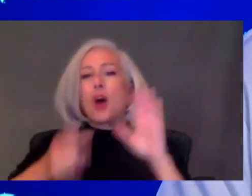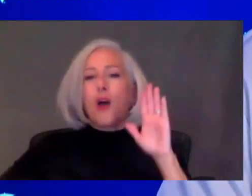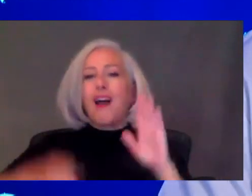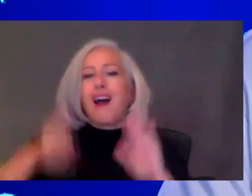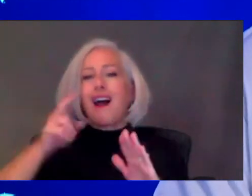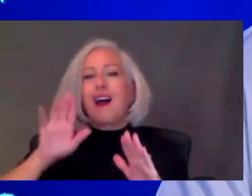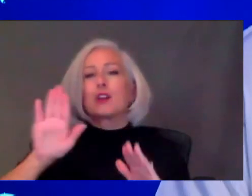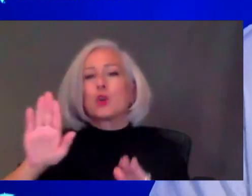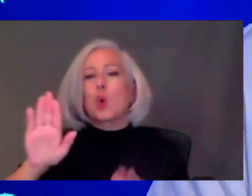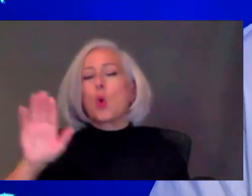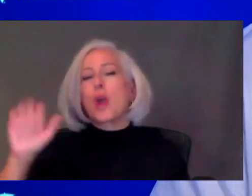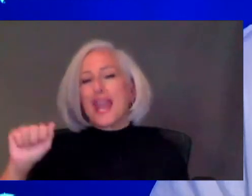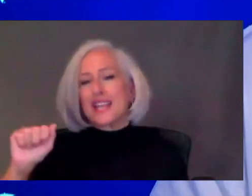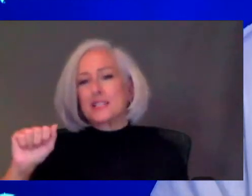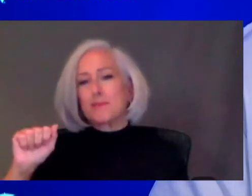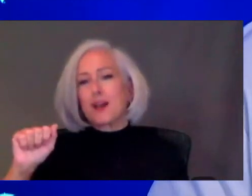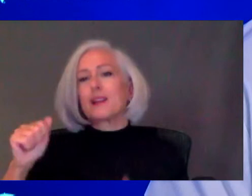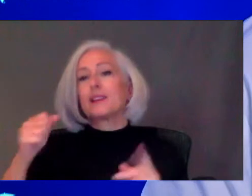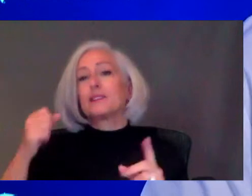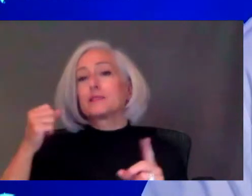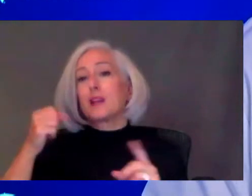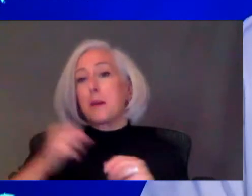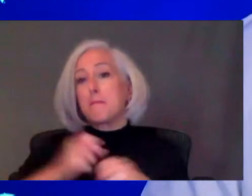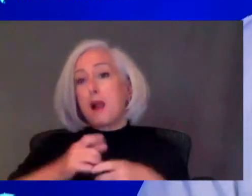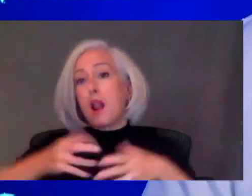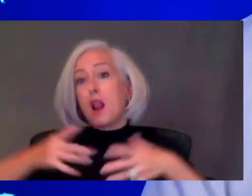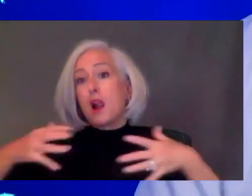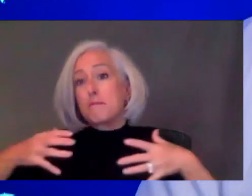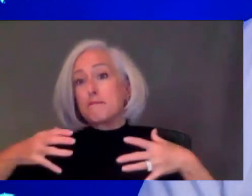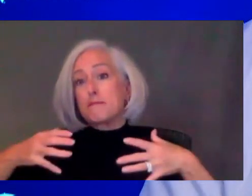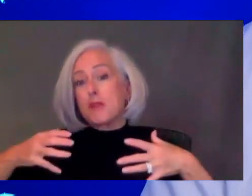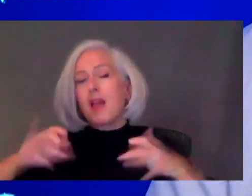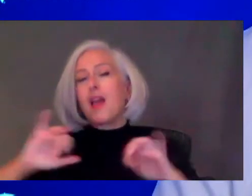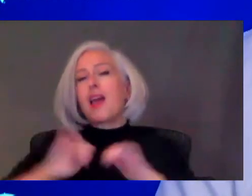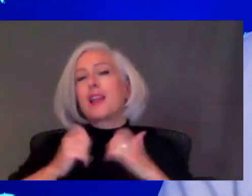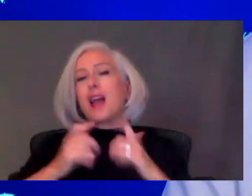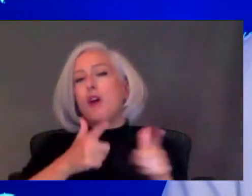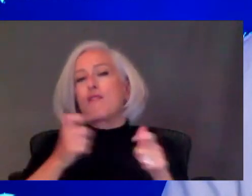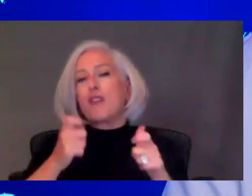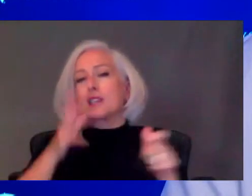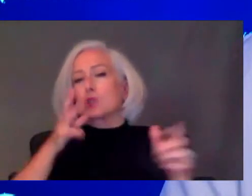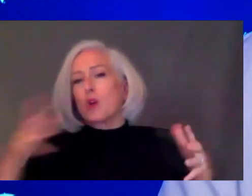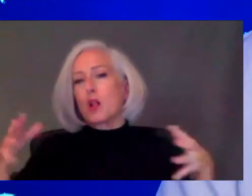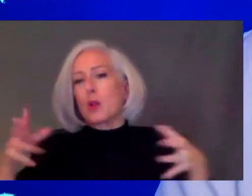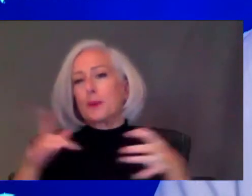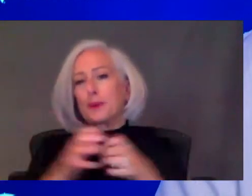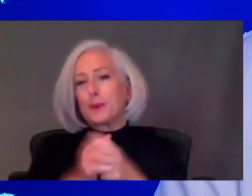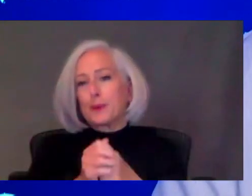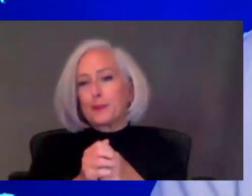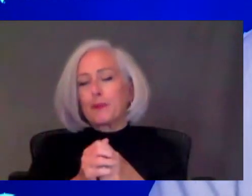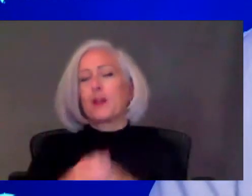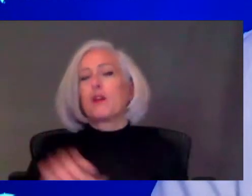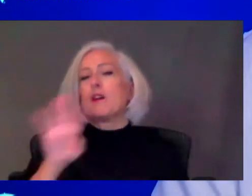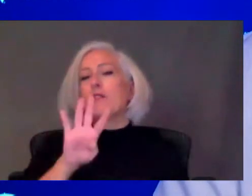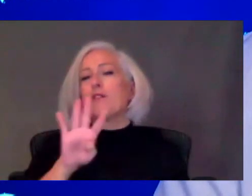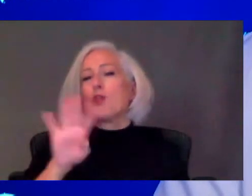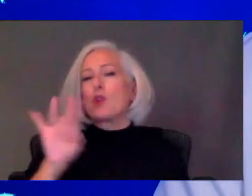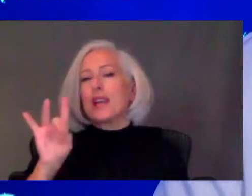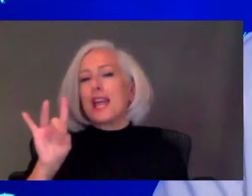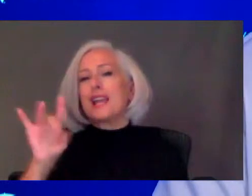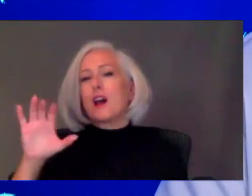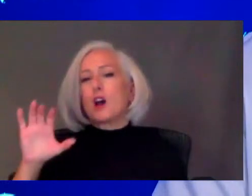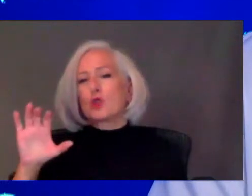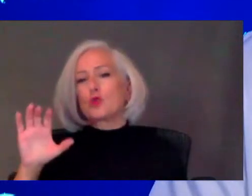wane, but the hospitalization and death does not increase. And that, I think, is just a testimony to that we have